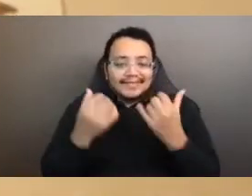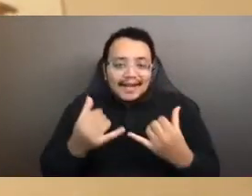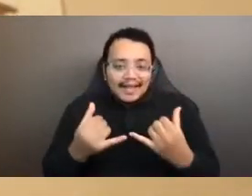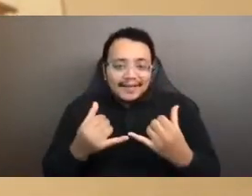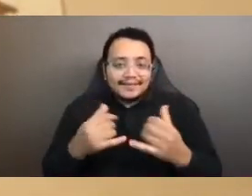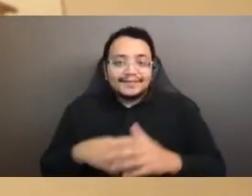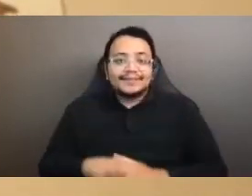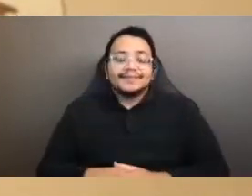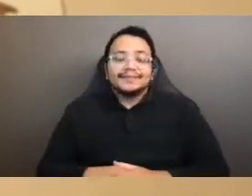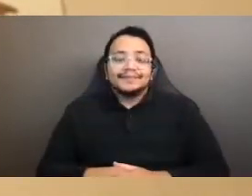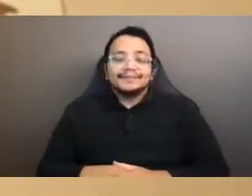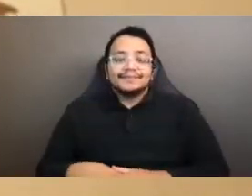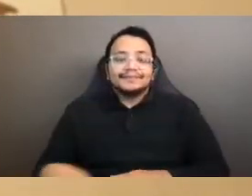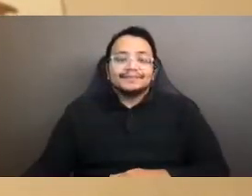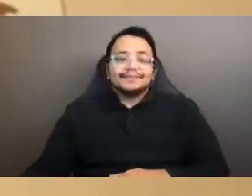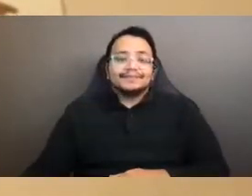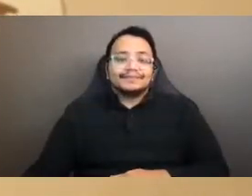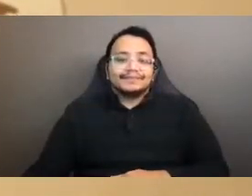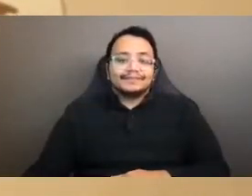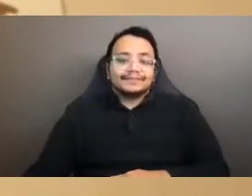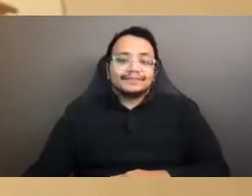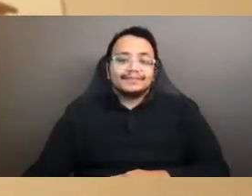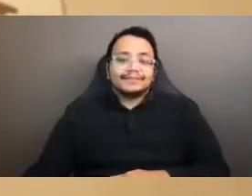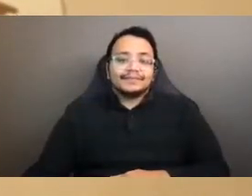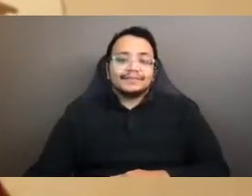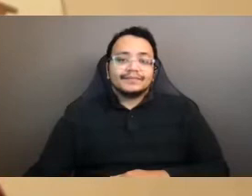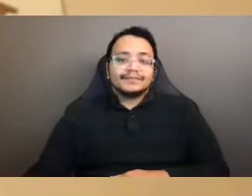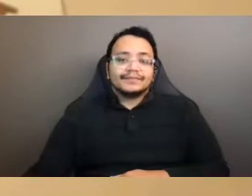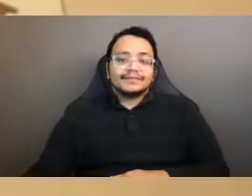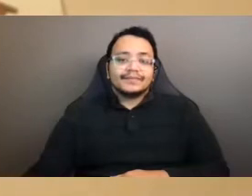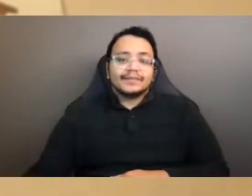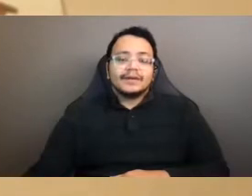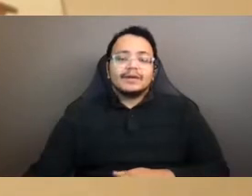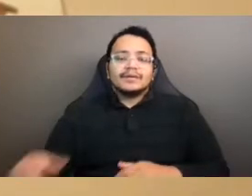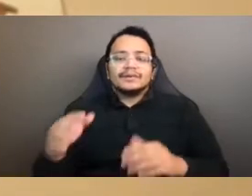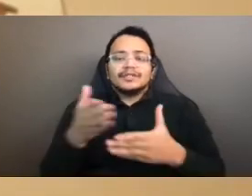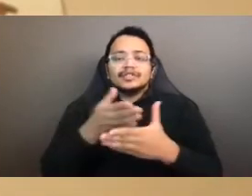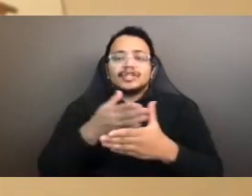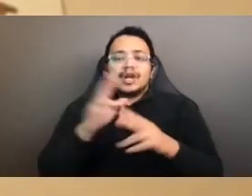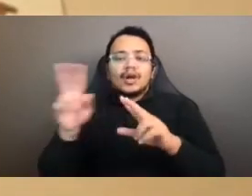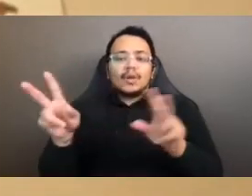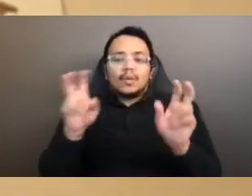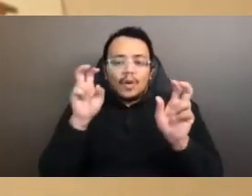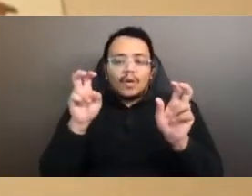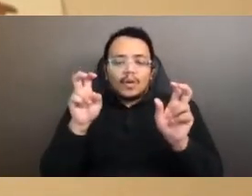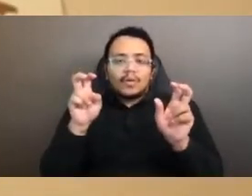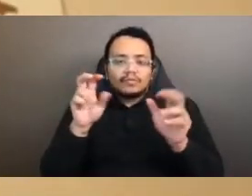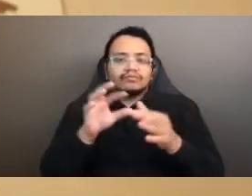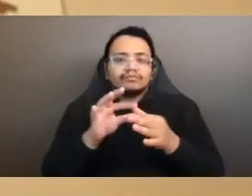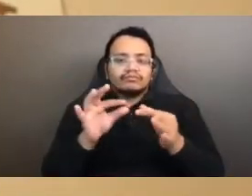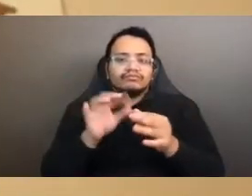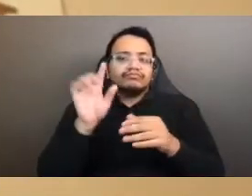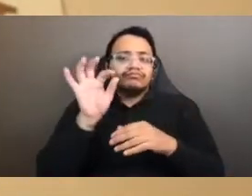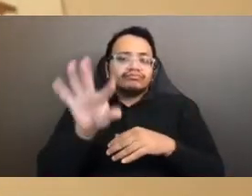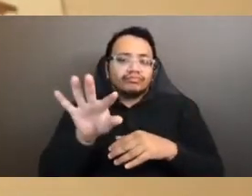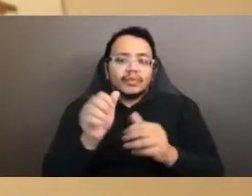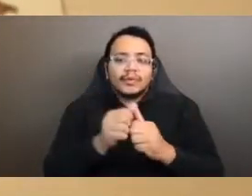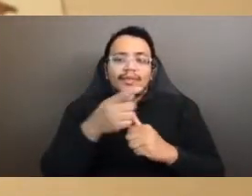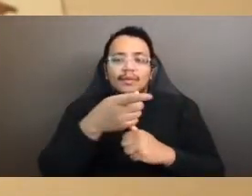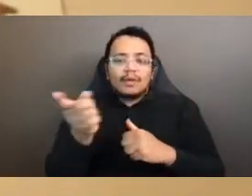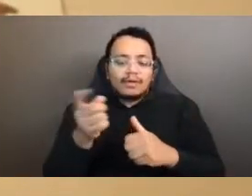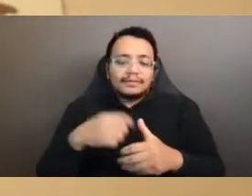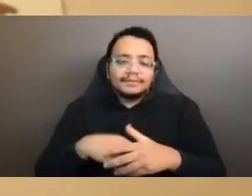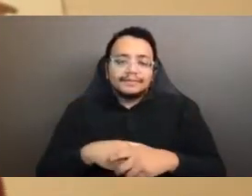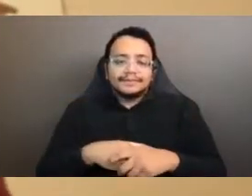over to Clinique, there was a quote that I wanted to share with you all. And this quote, they